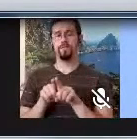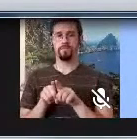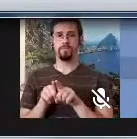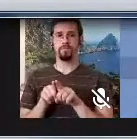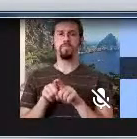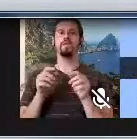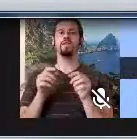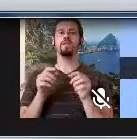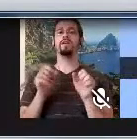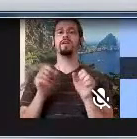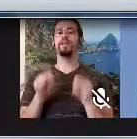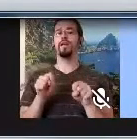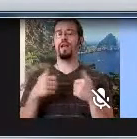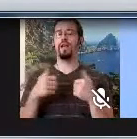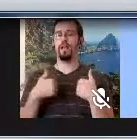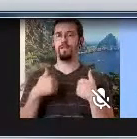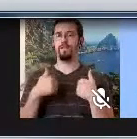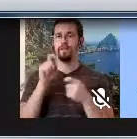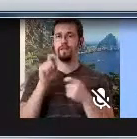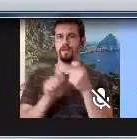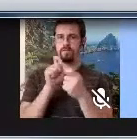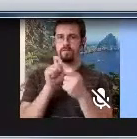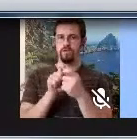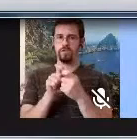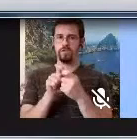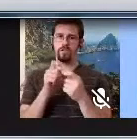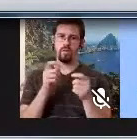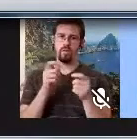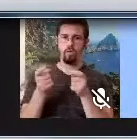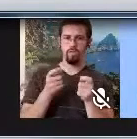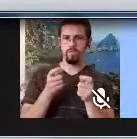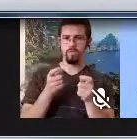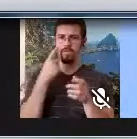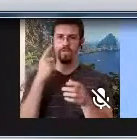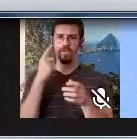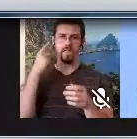the articulation of the sounds and the facial expressions. And